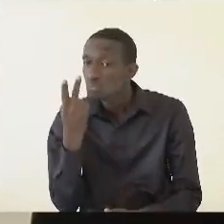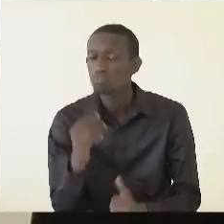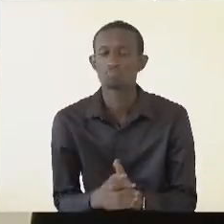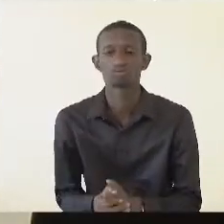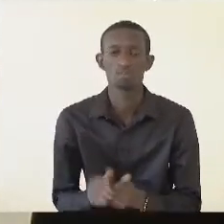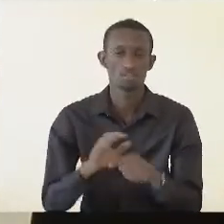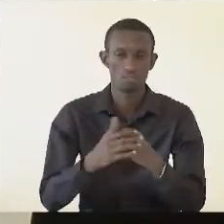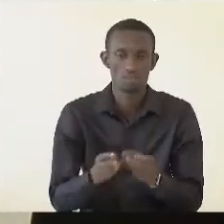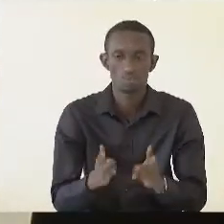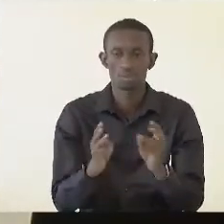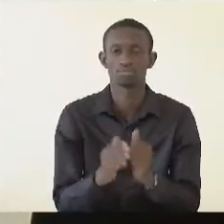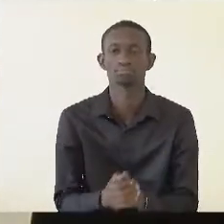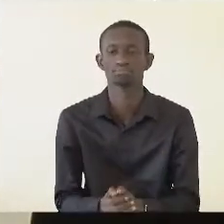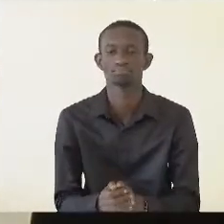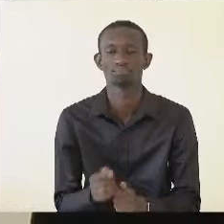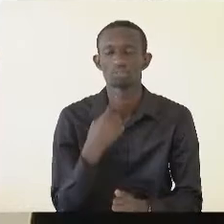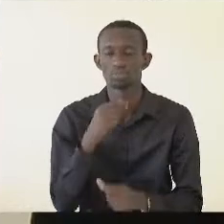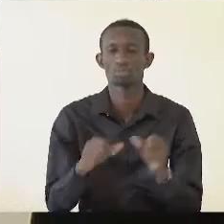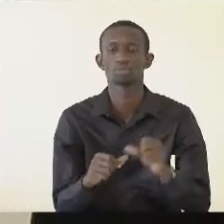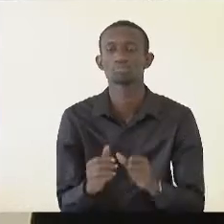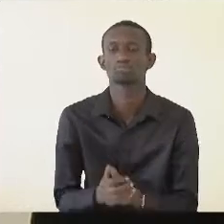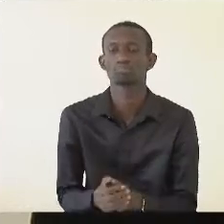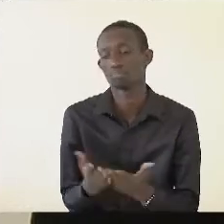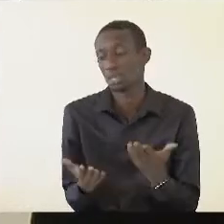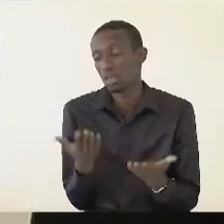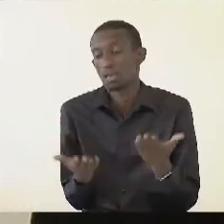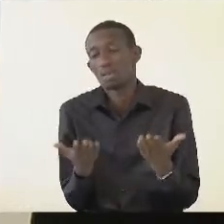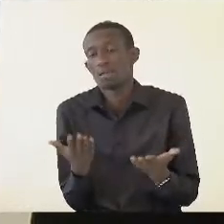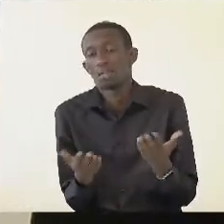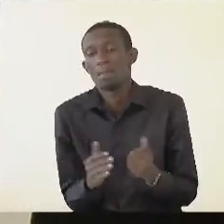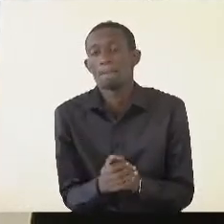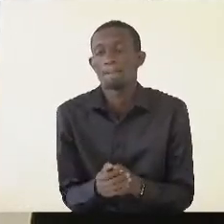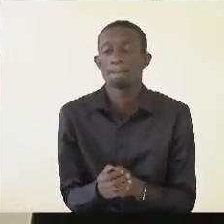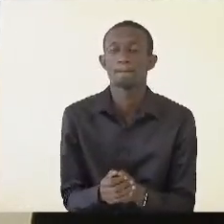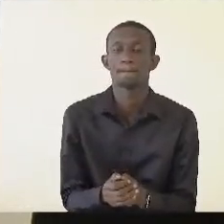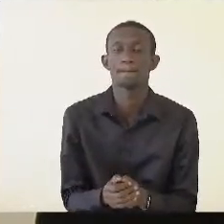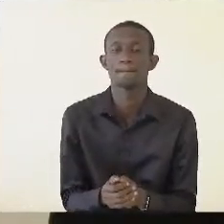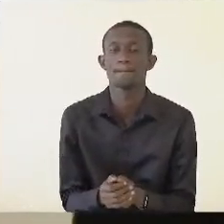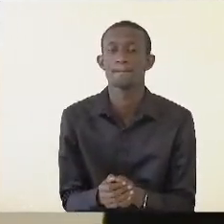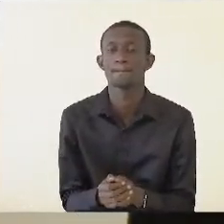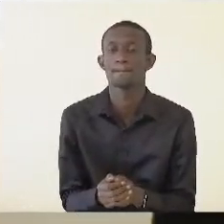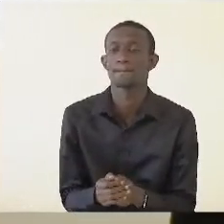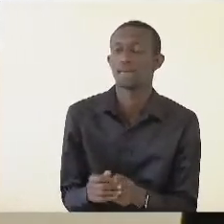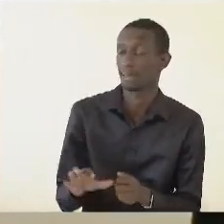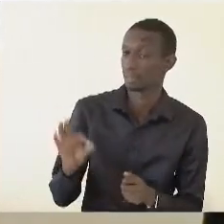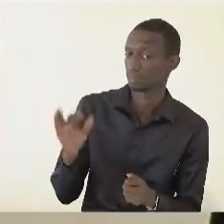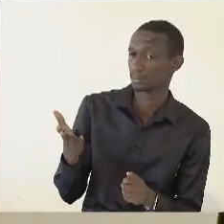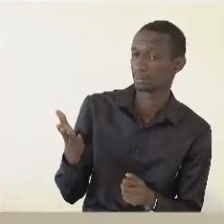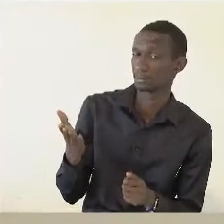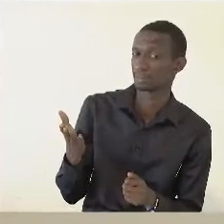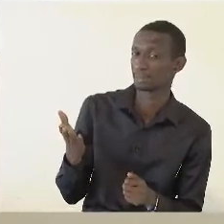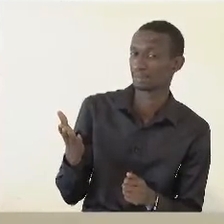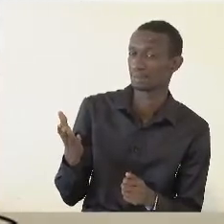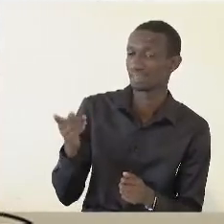these carboxylic acids that we are talking about. Either we'll have this substituent attached